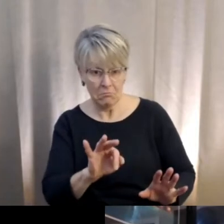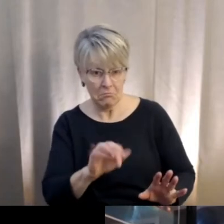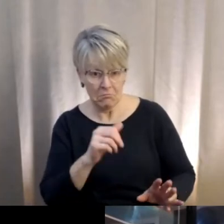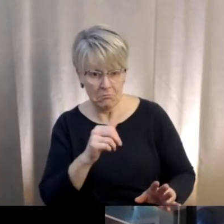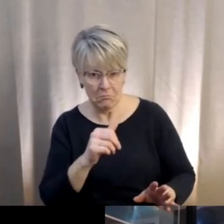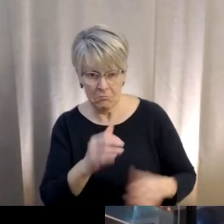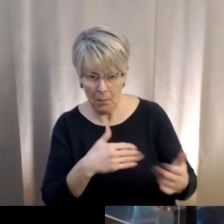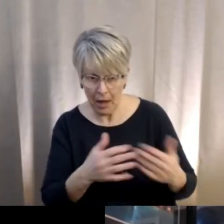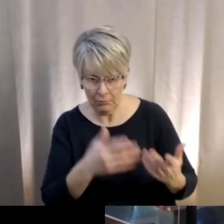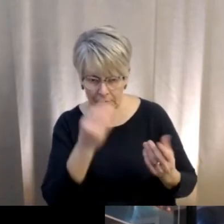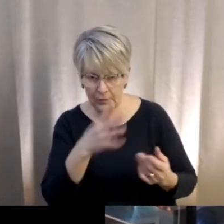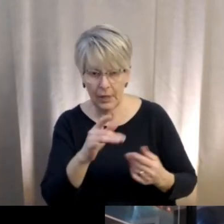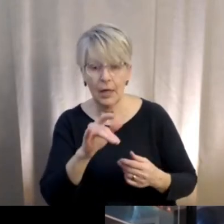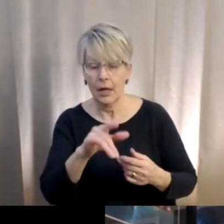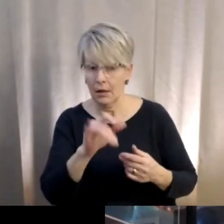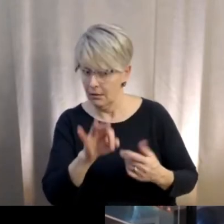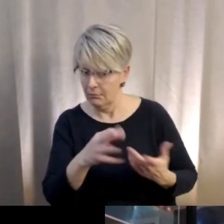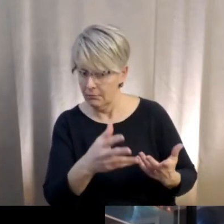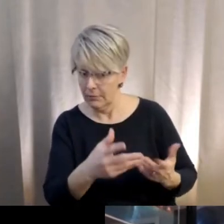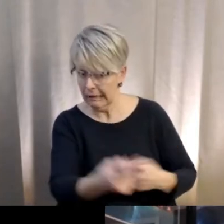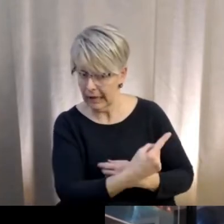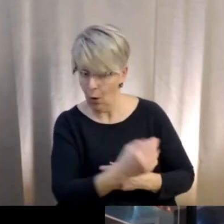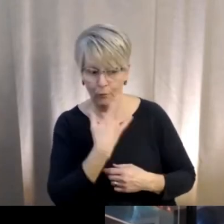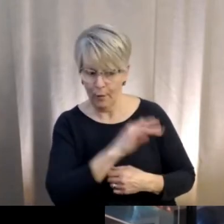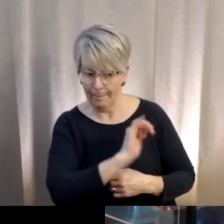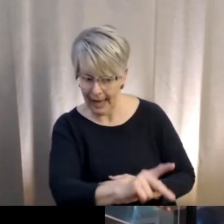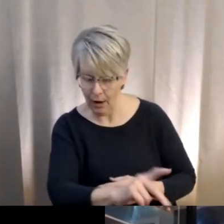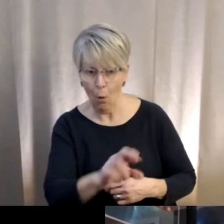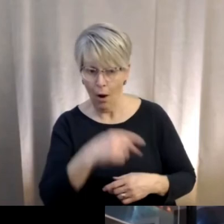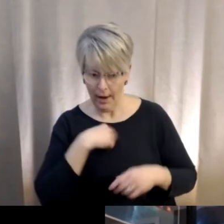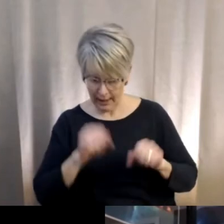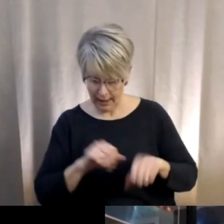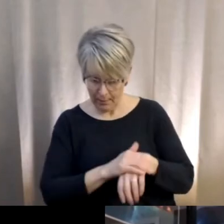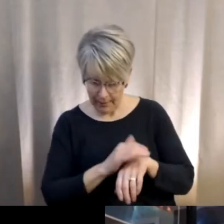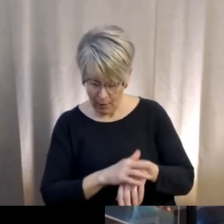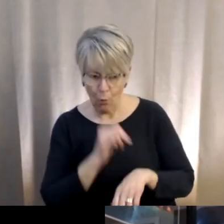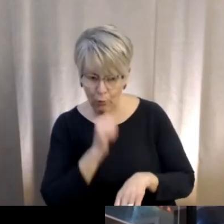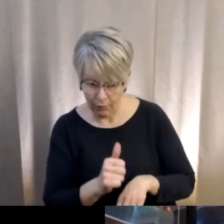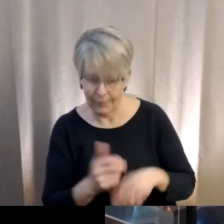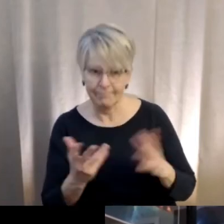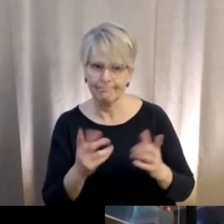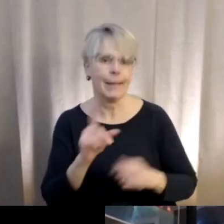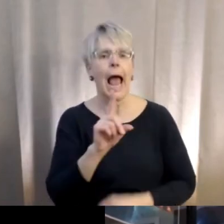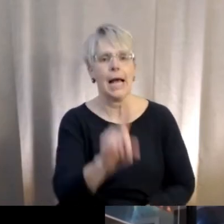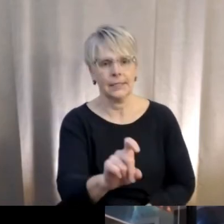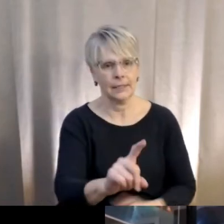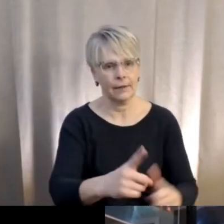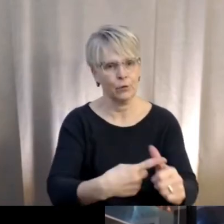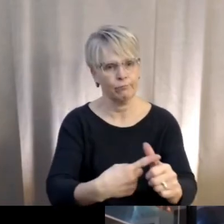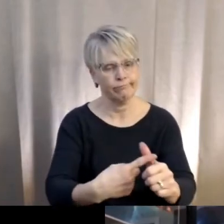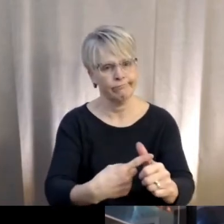Just let me know if you mind if I pet her or not. So it's just asking, you know, ask and give that respect